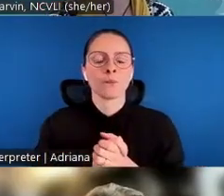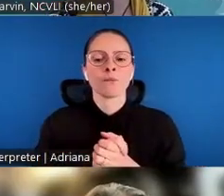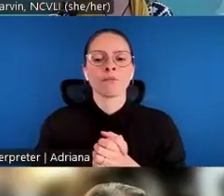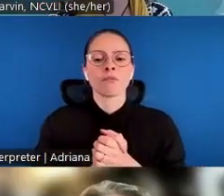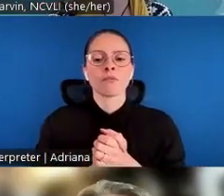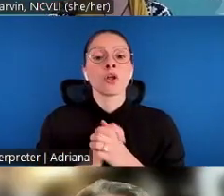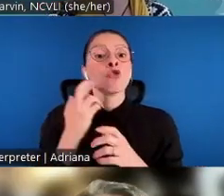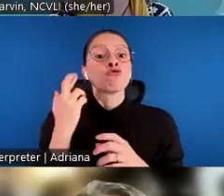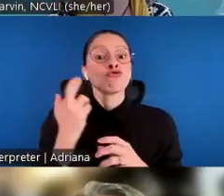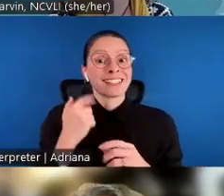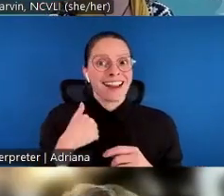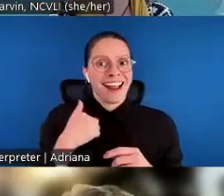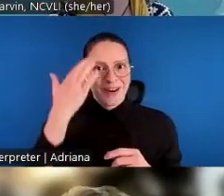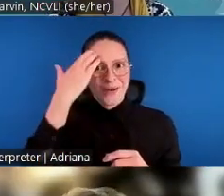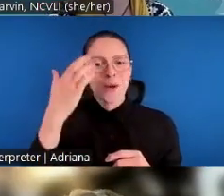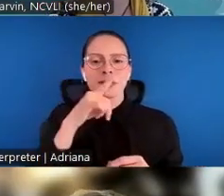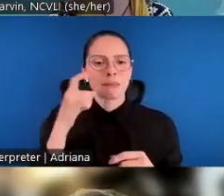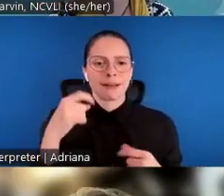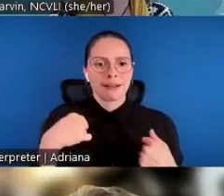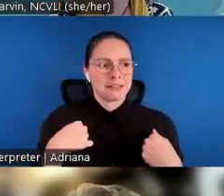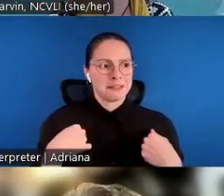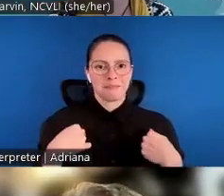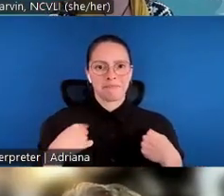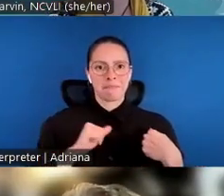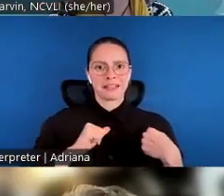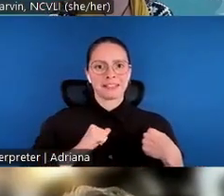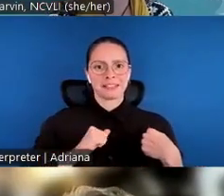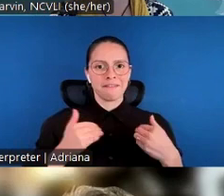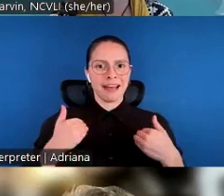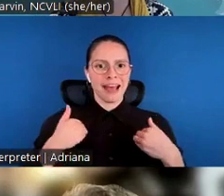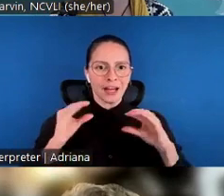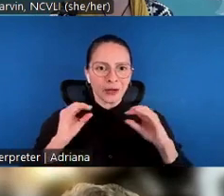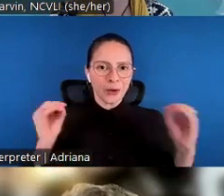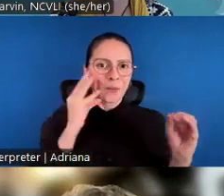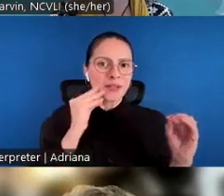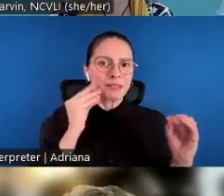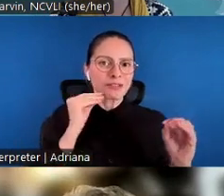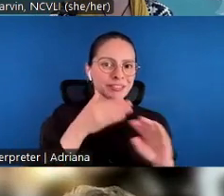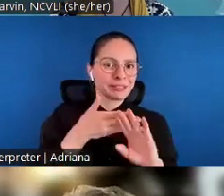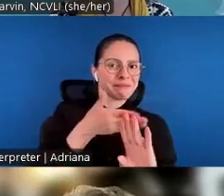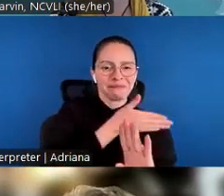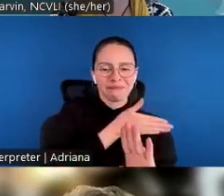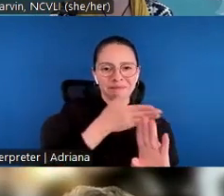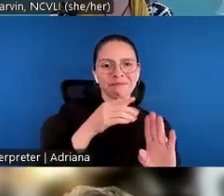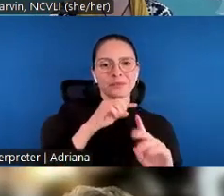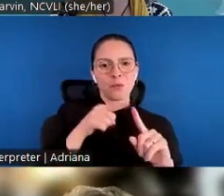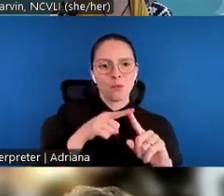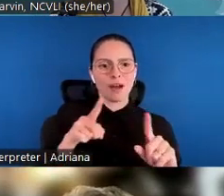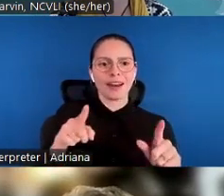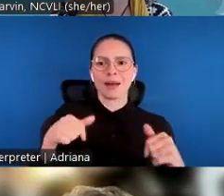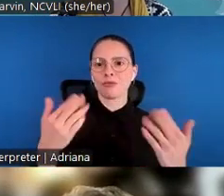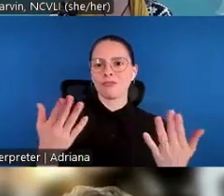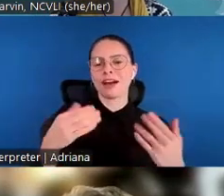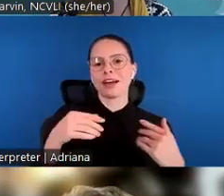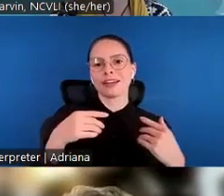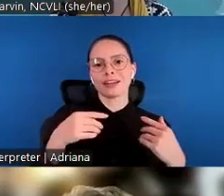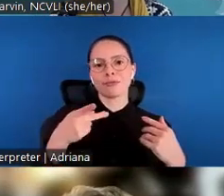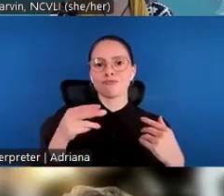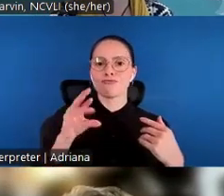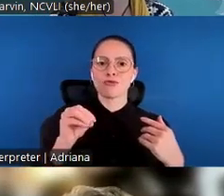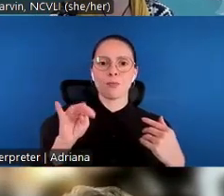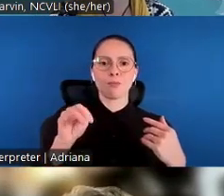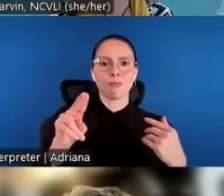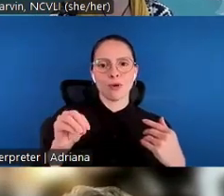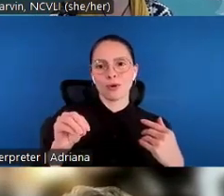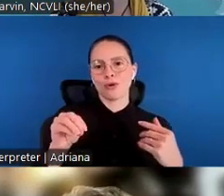reason I know that is because I didn't have any of those experiences when I started doing pro bono representation 12 years ago. My